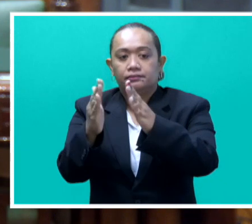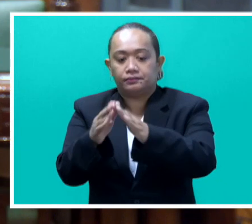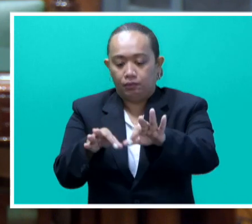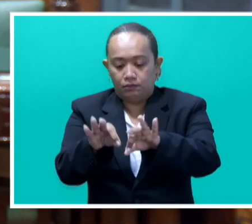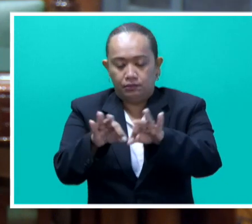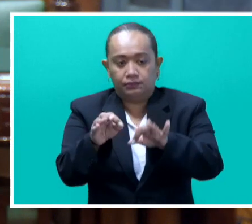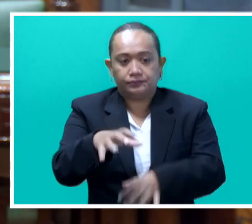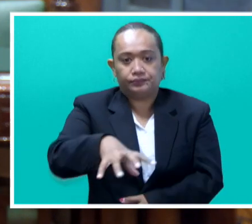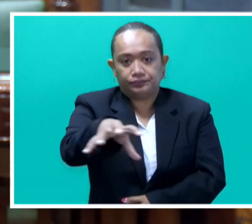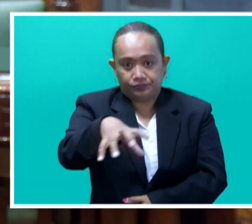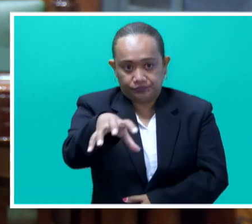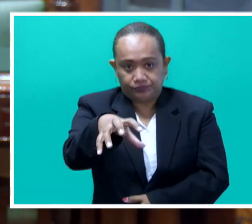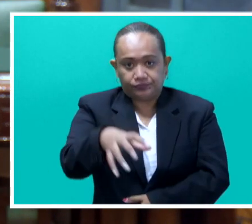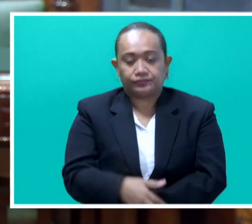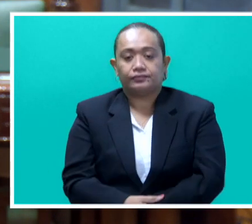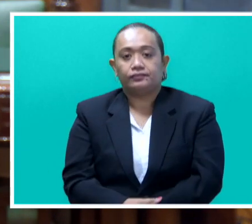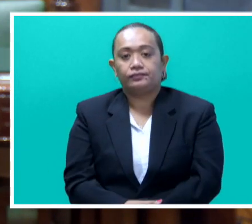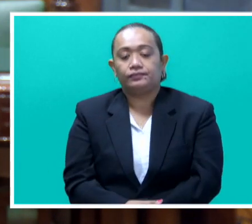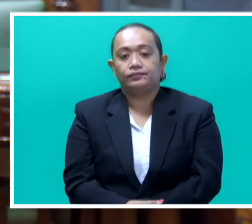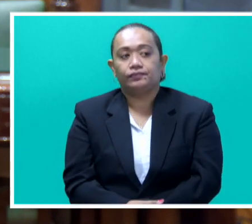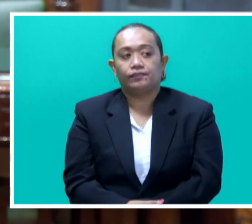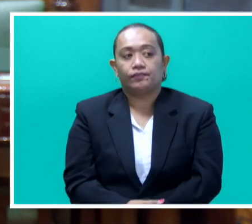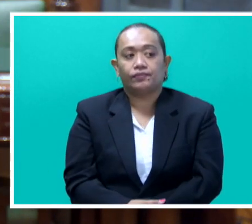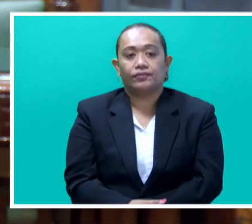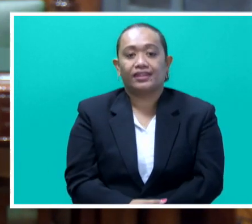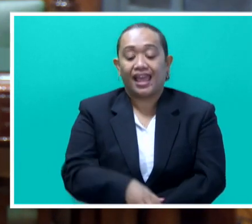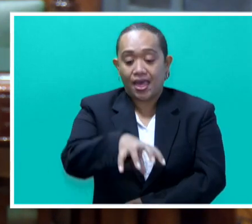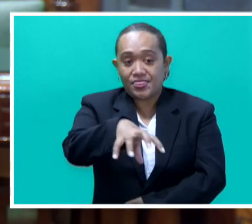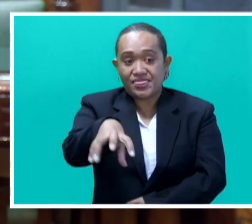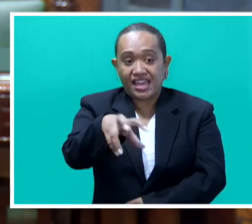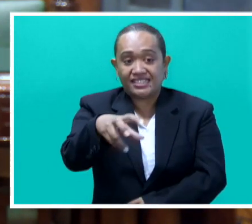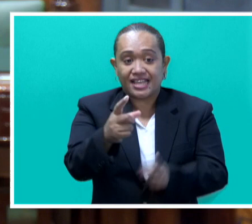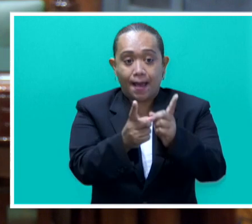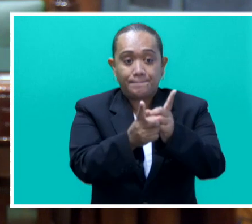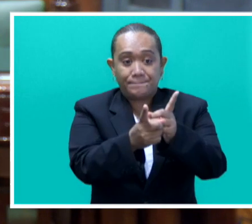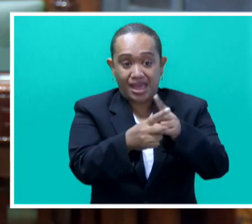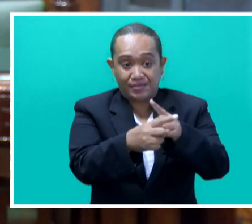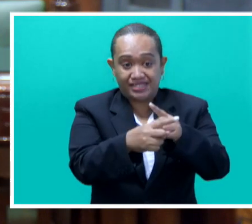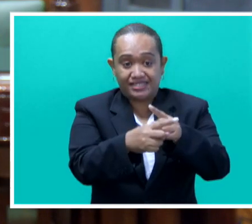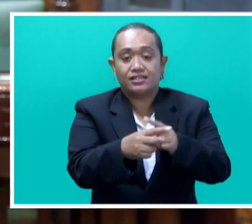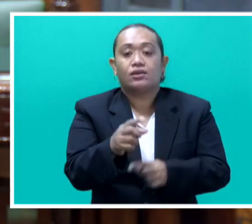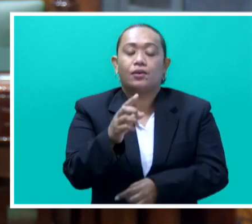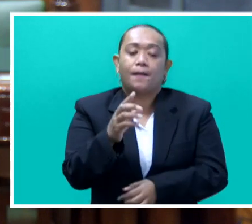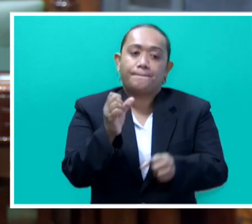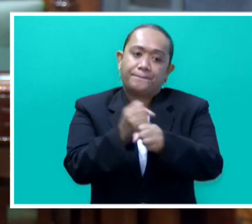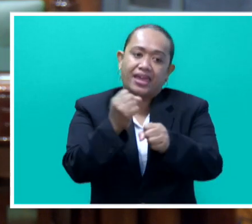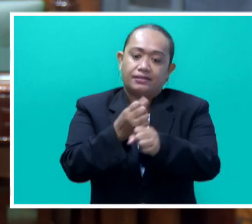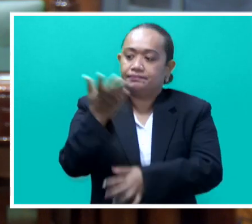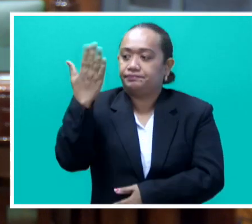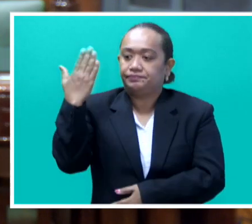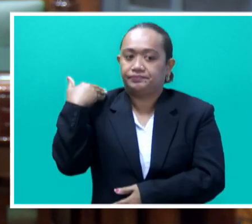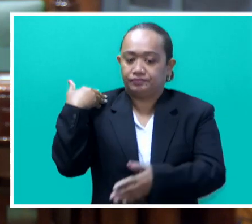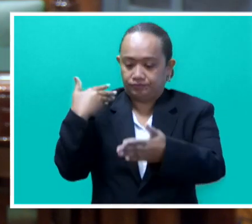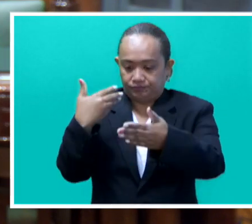planning orders. These amendments were made till 1973. However,